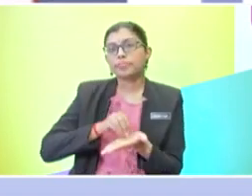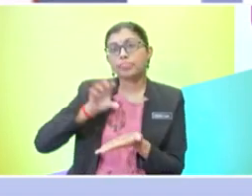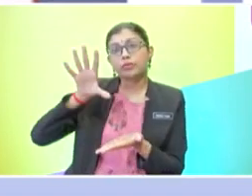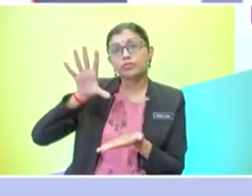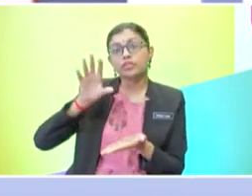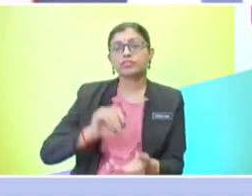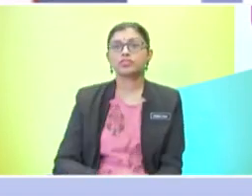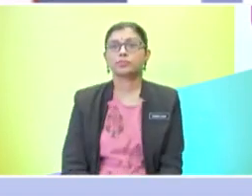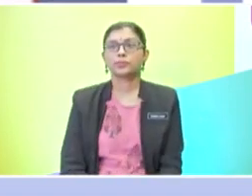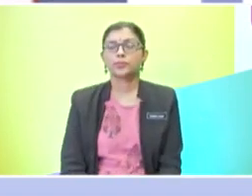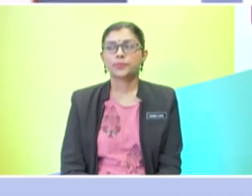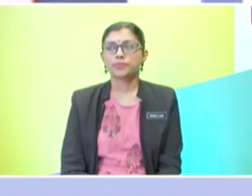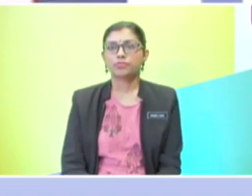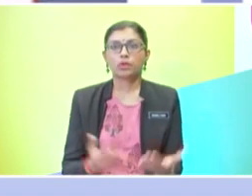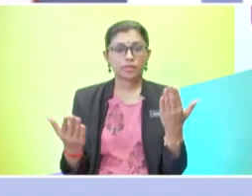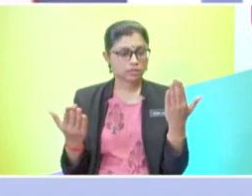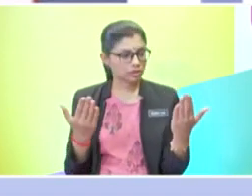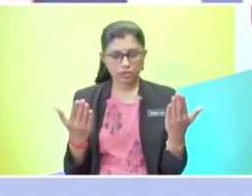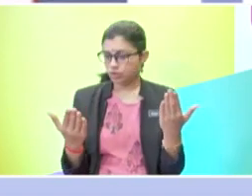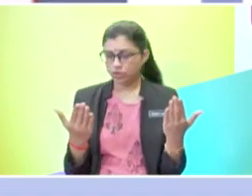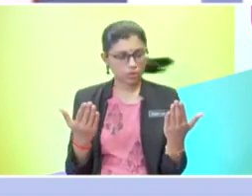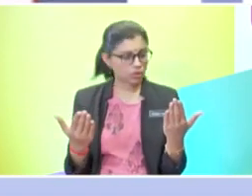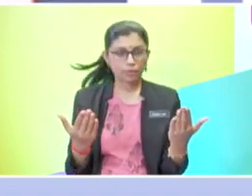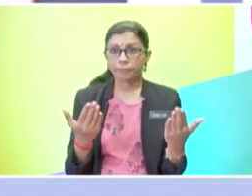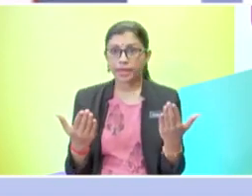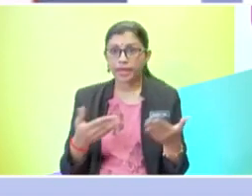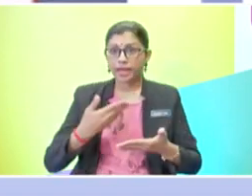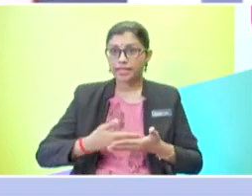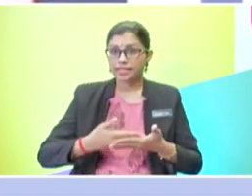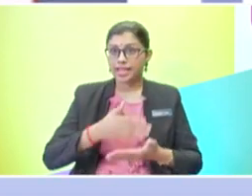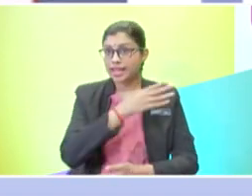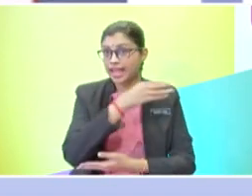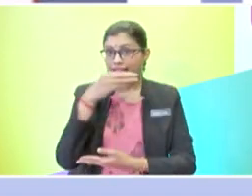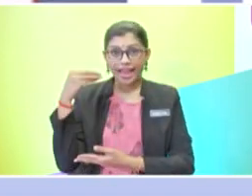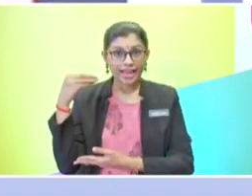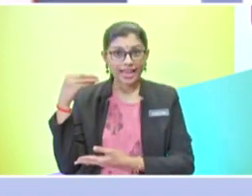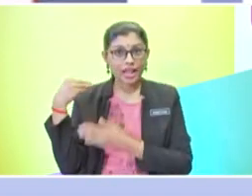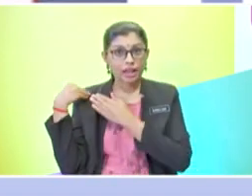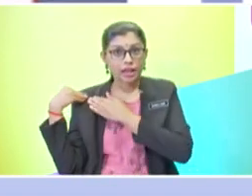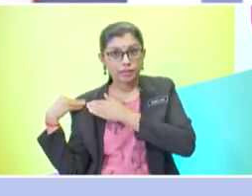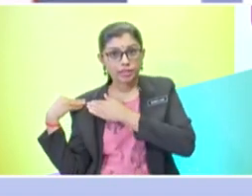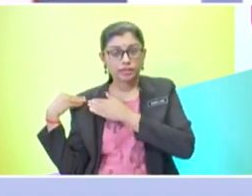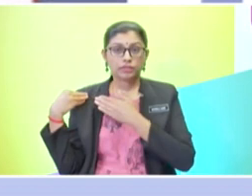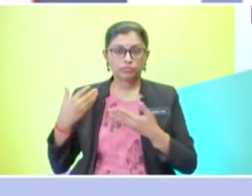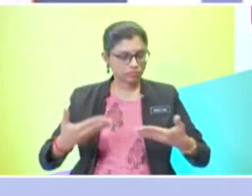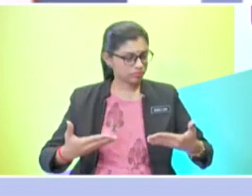comparison between the assets and liabilities, So, what you can tell about that? Who's the richer person? I think